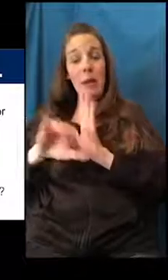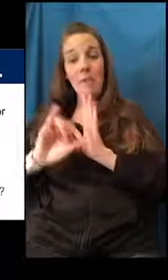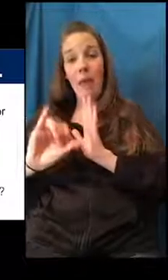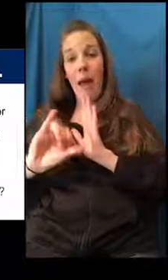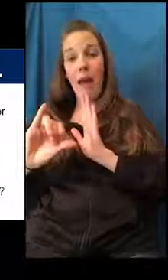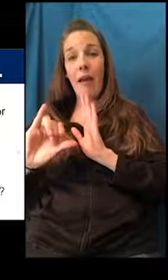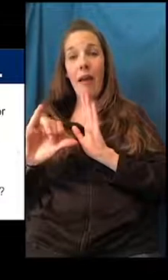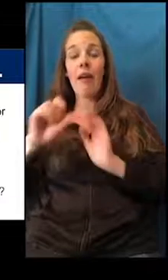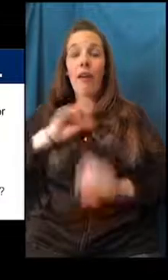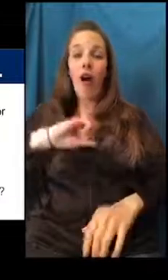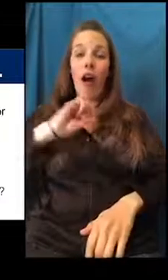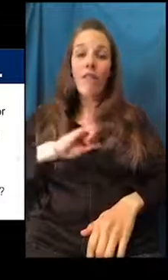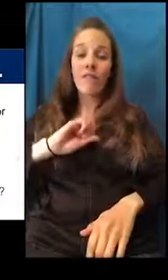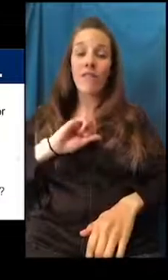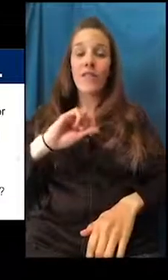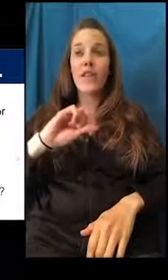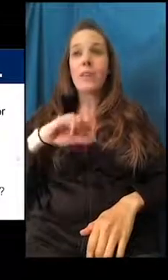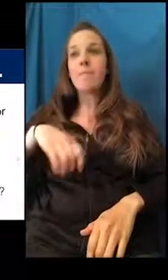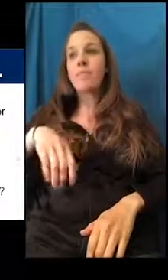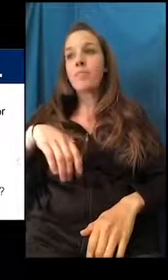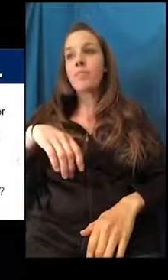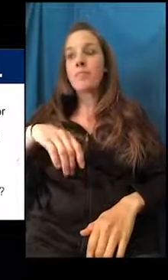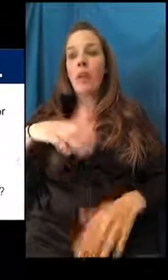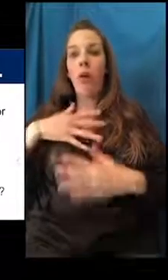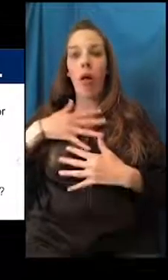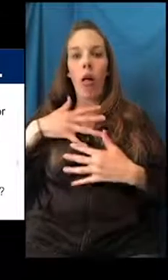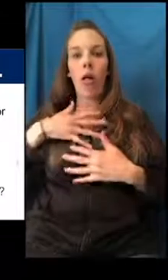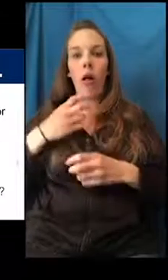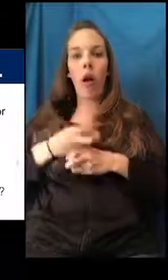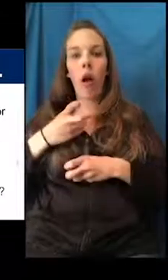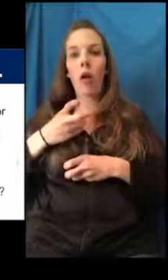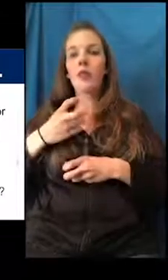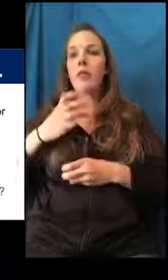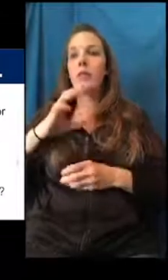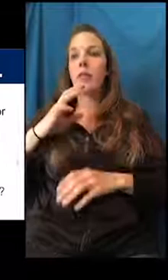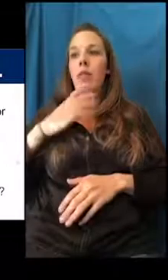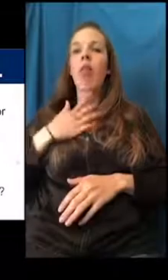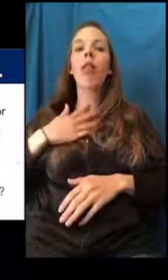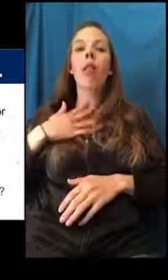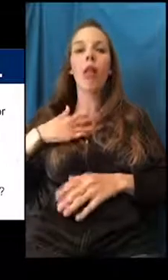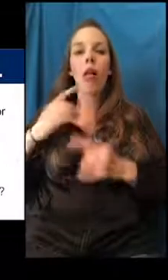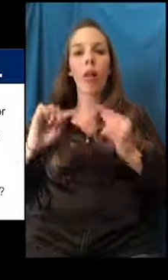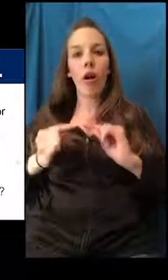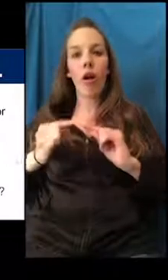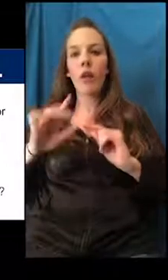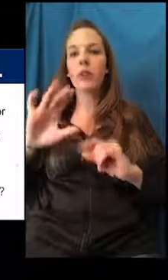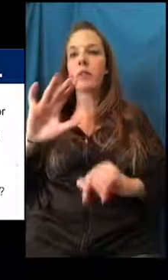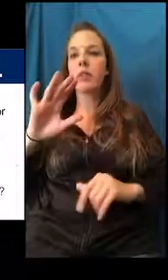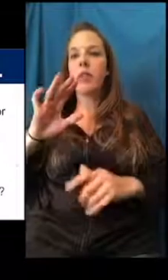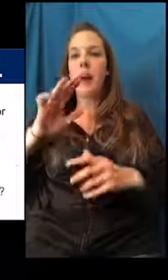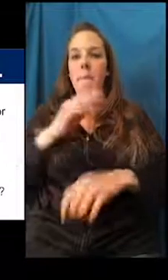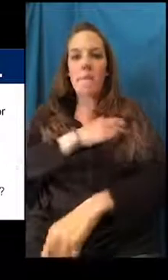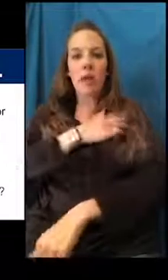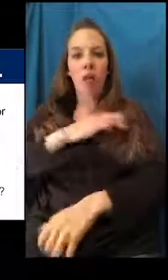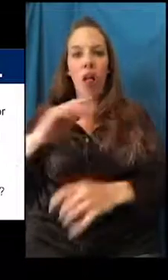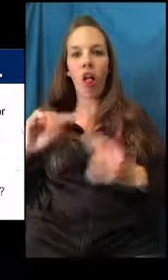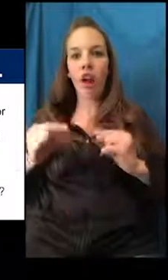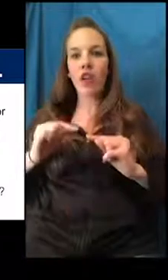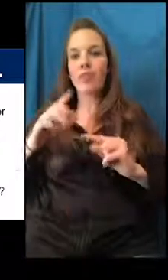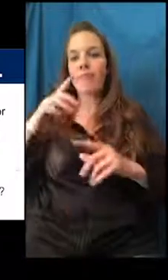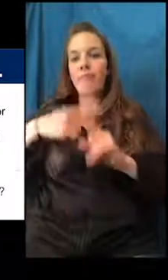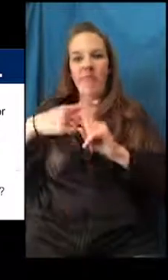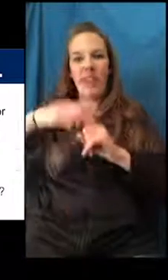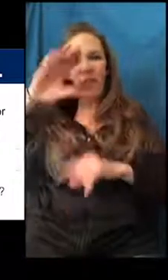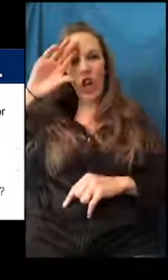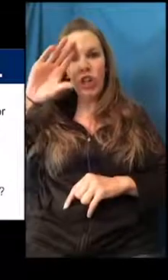cough, shortness of breath, sore throat, headache, muscle aches, fevers, should not be admitted to